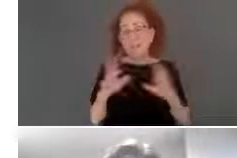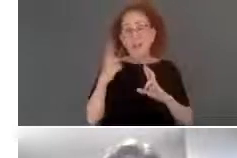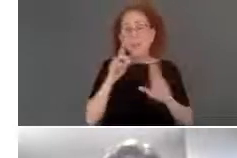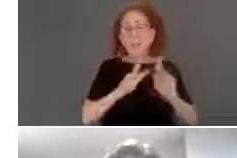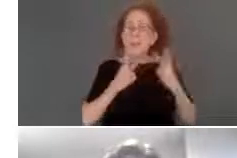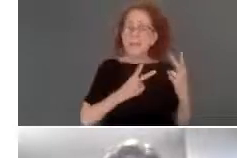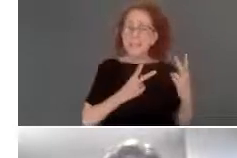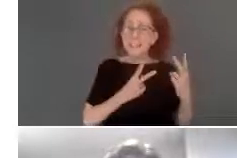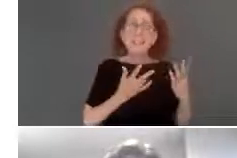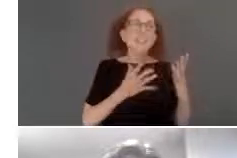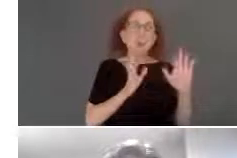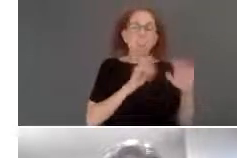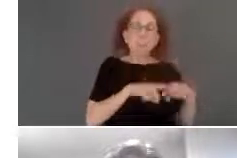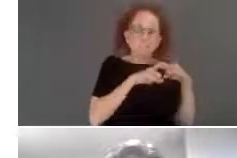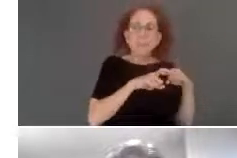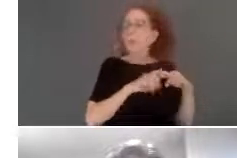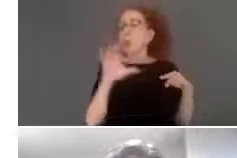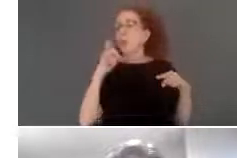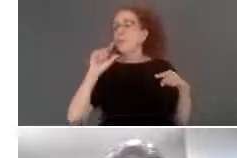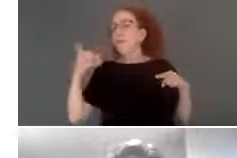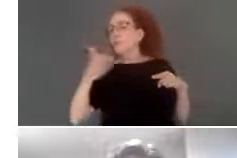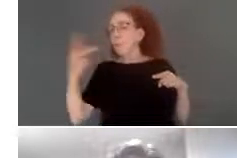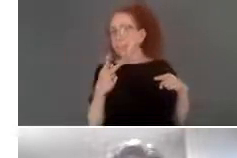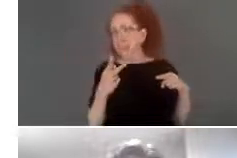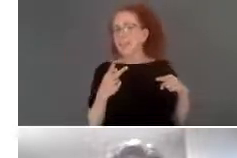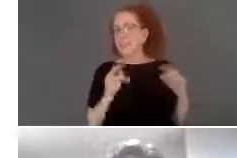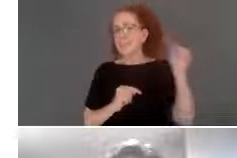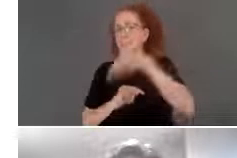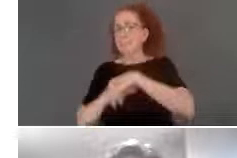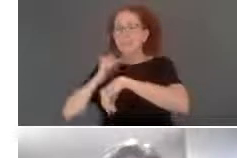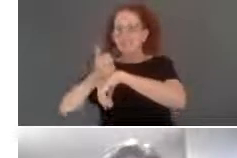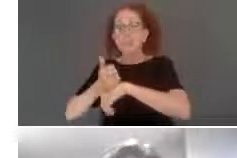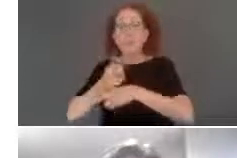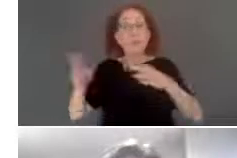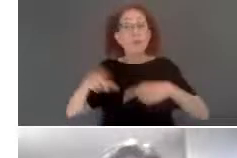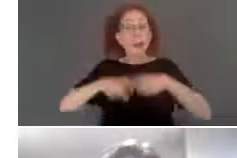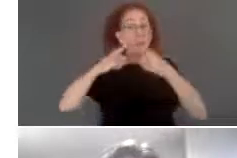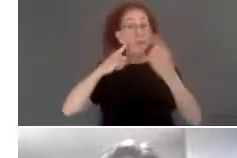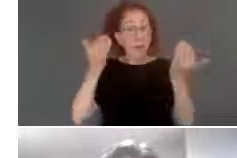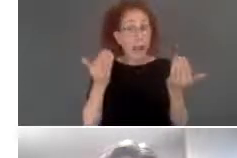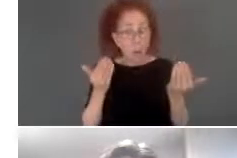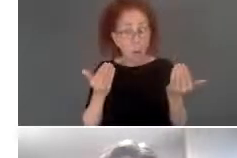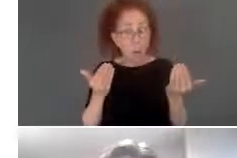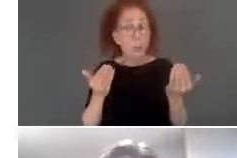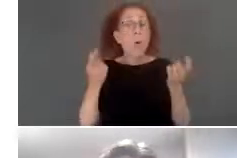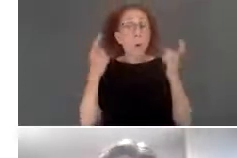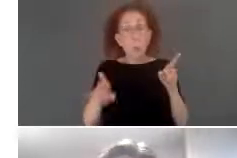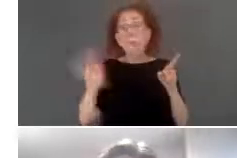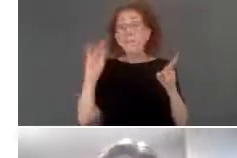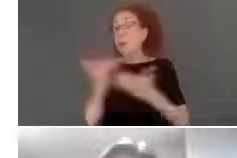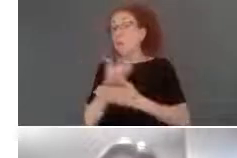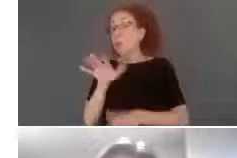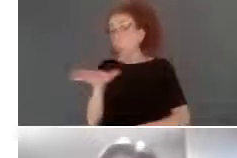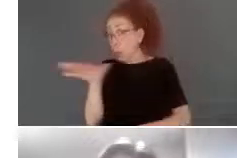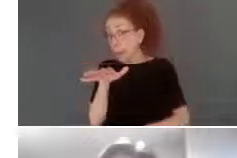And so now we're working to identify a new site. So brief hiatus for right now. As soon as we identify a new